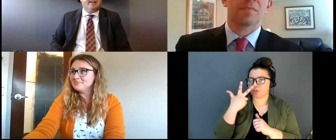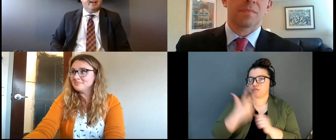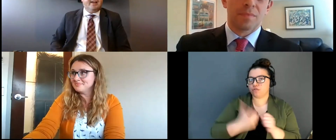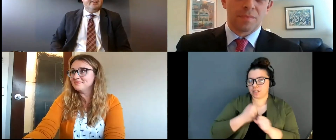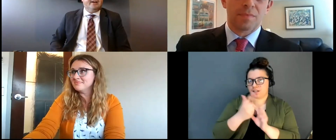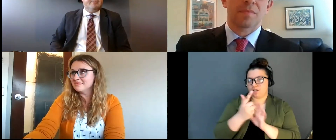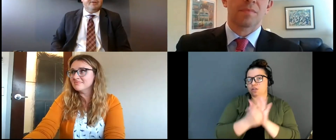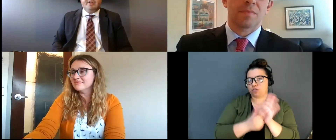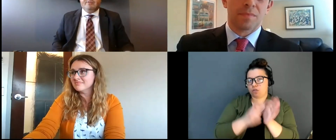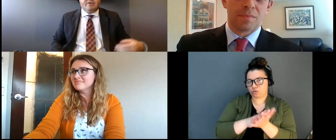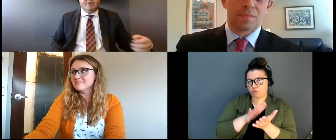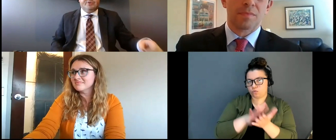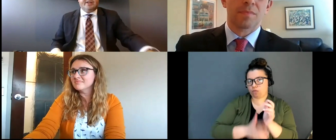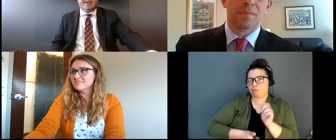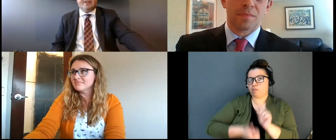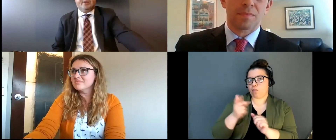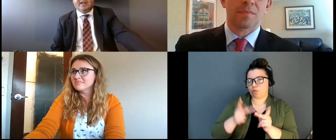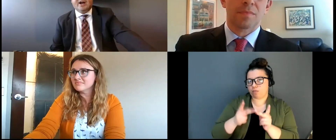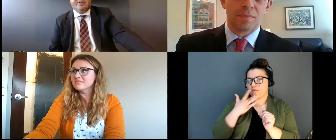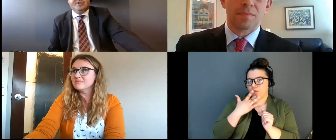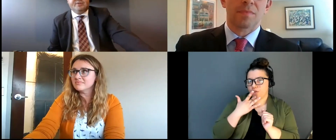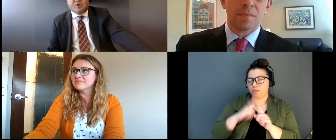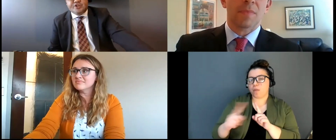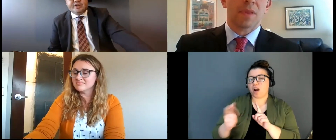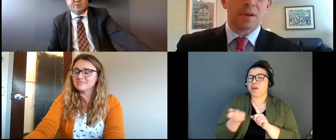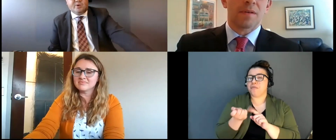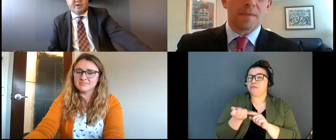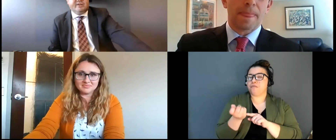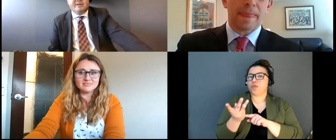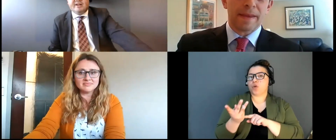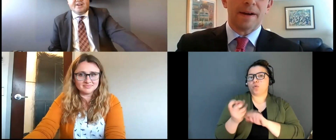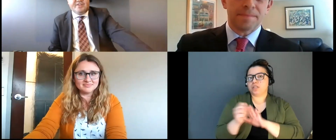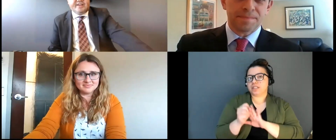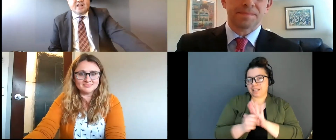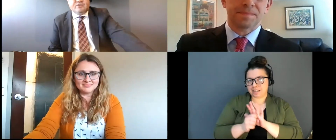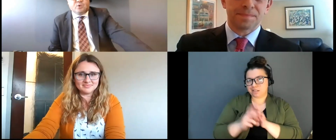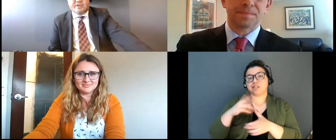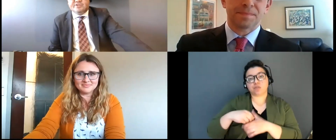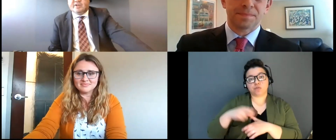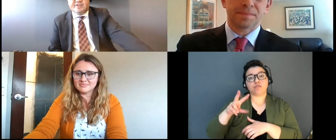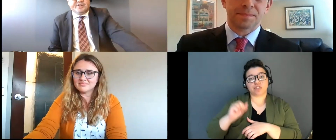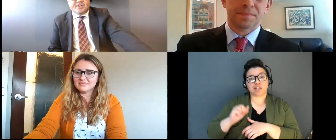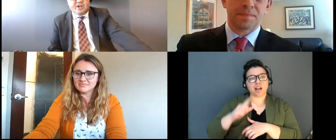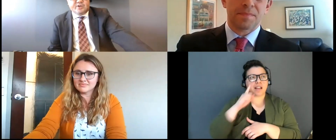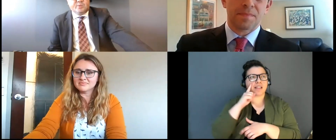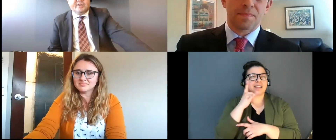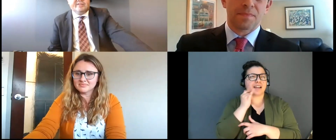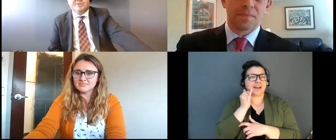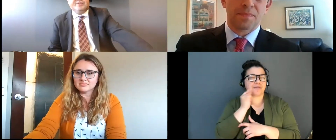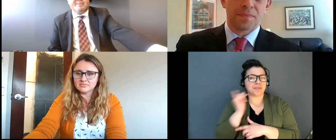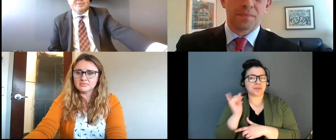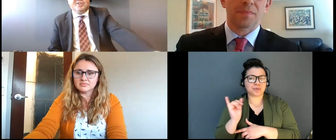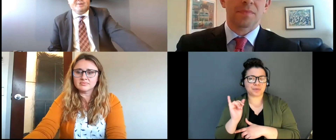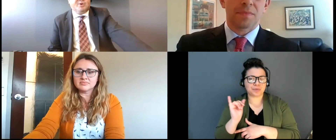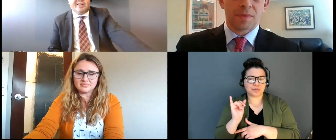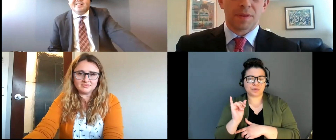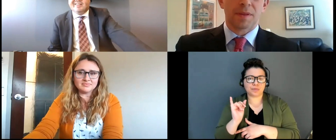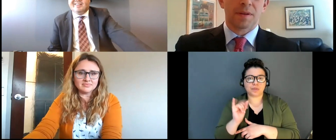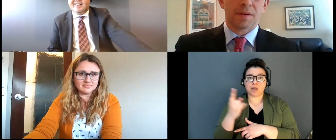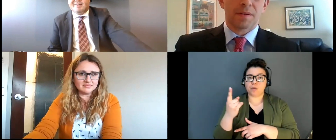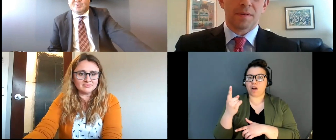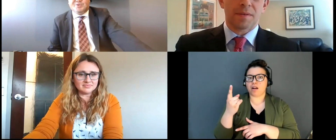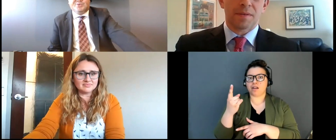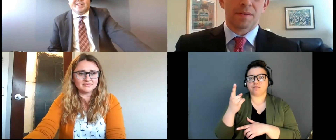school. And I think very few states actually allow this. Virginia is one. I think California is another one. And there's a famous